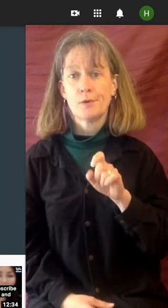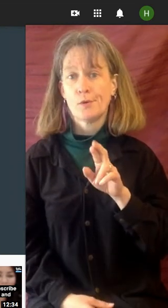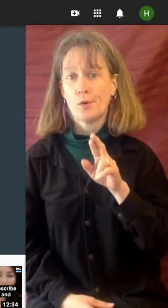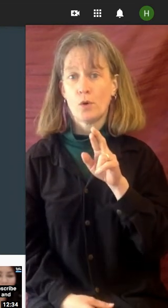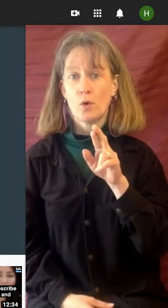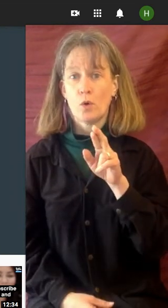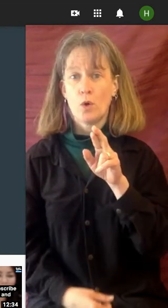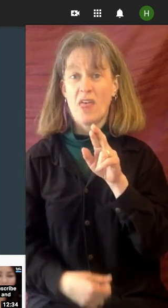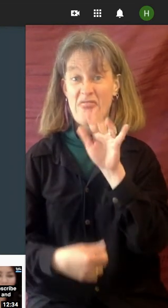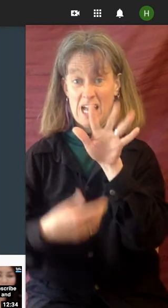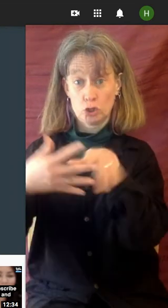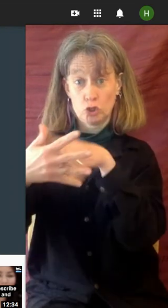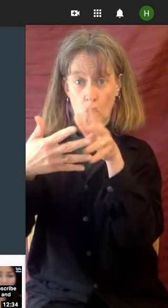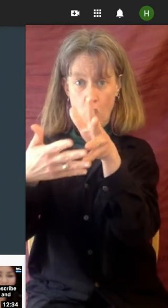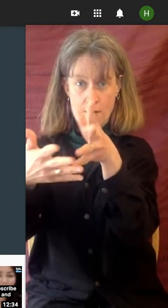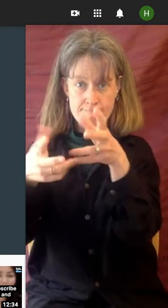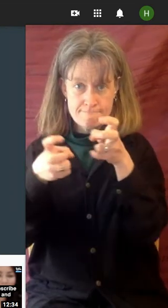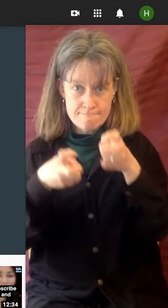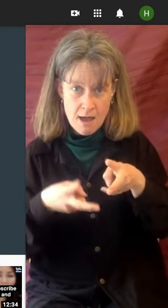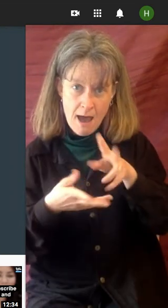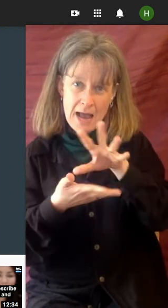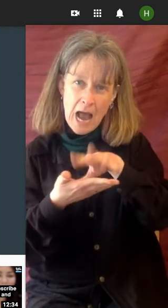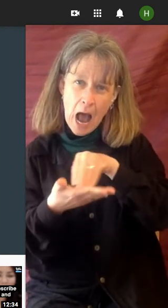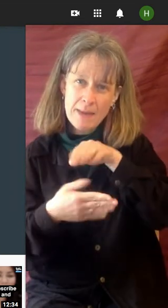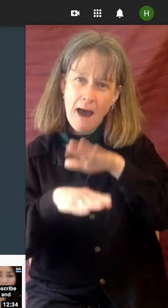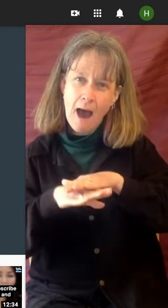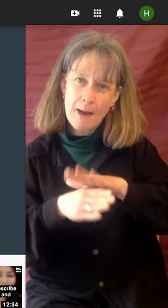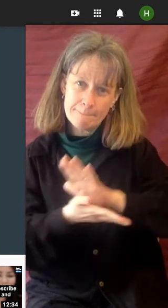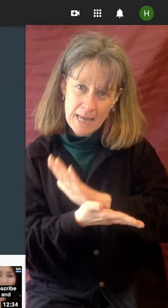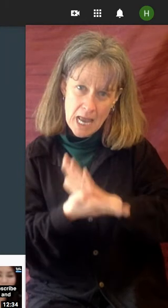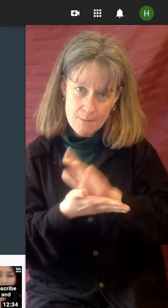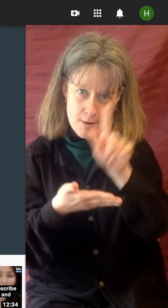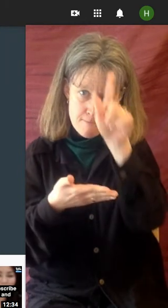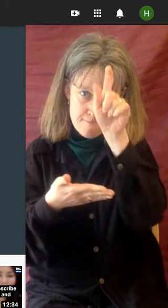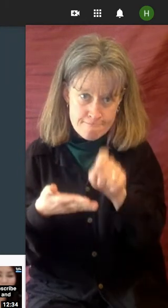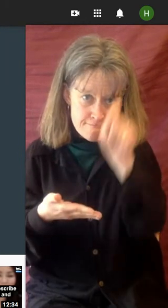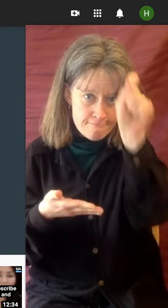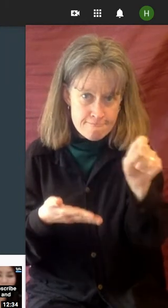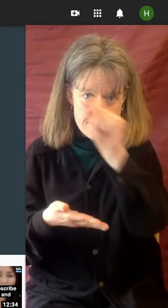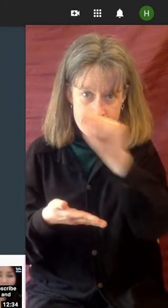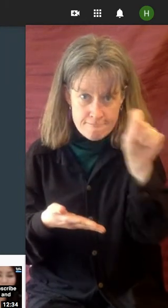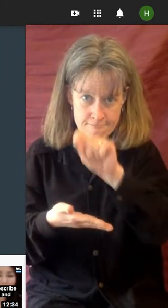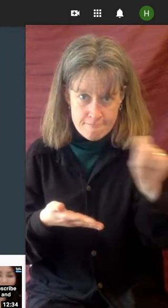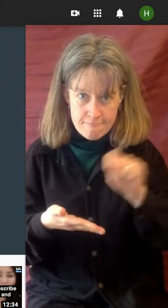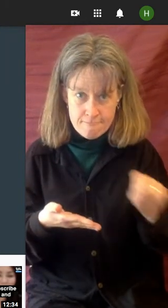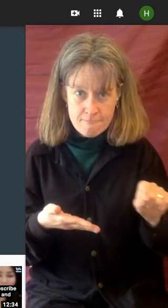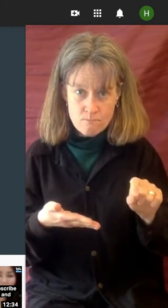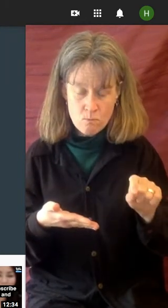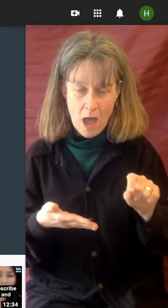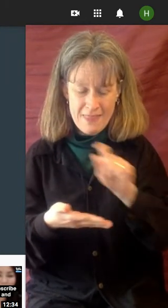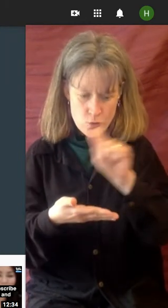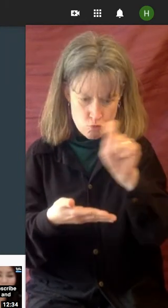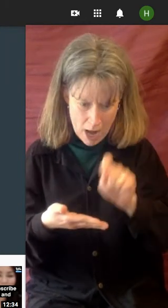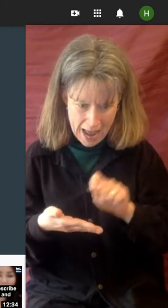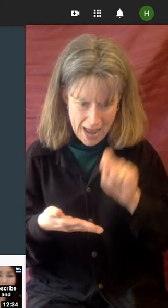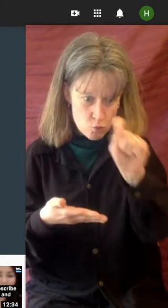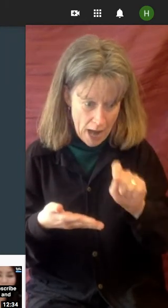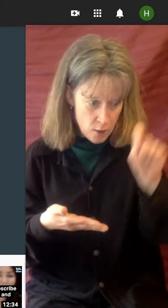this down on a piece of paper and then take a picture of it to submit it when you're